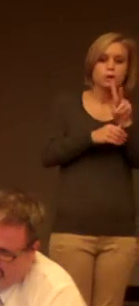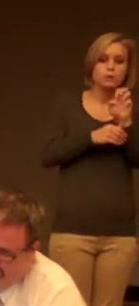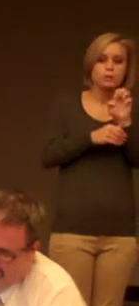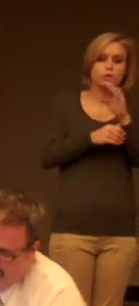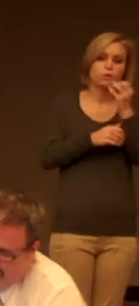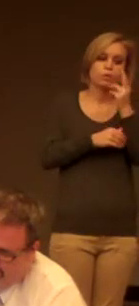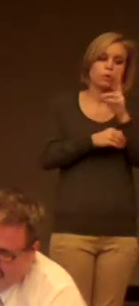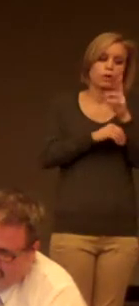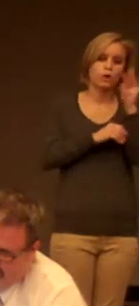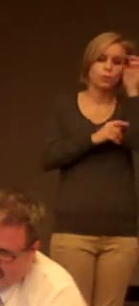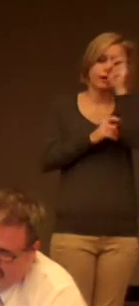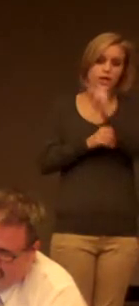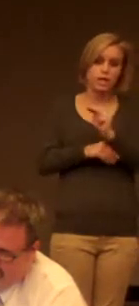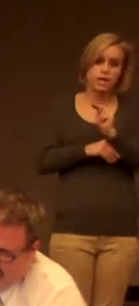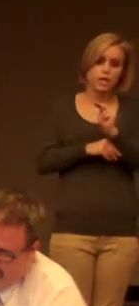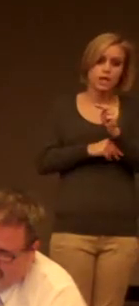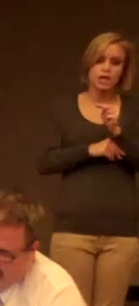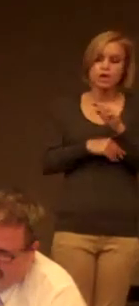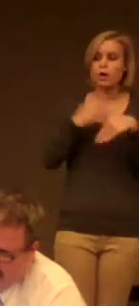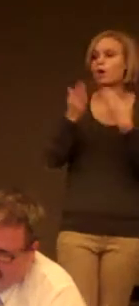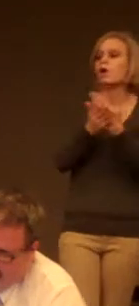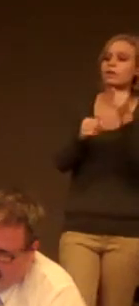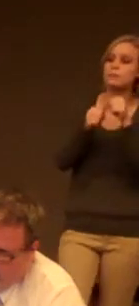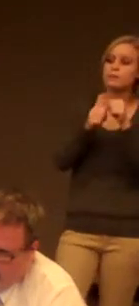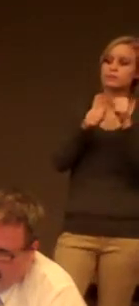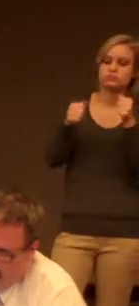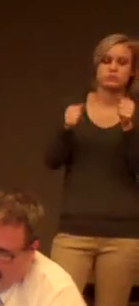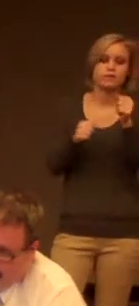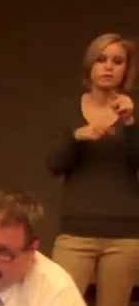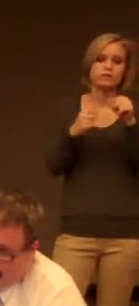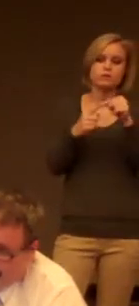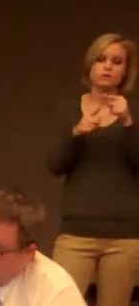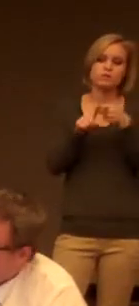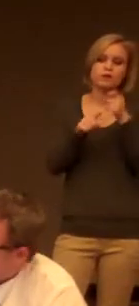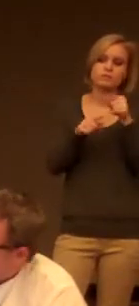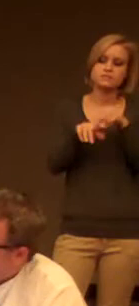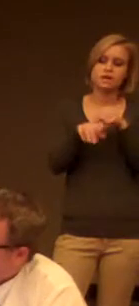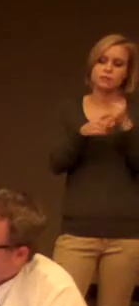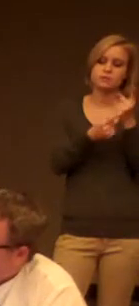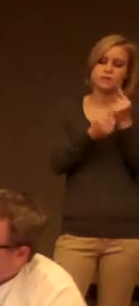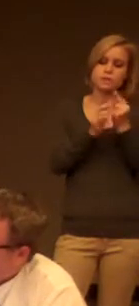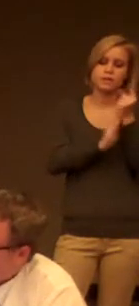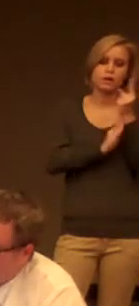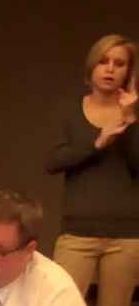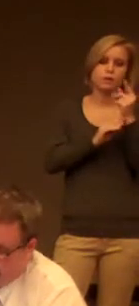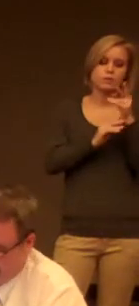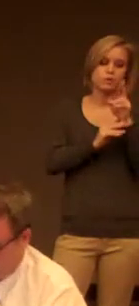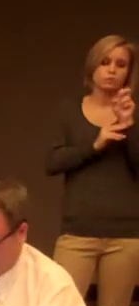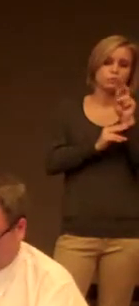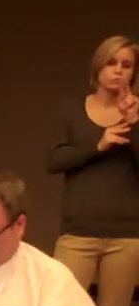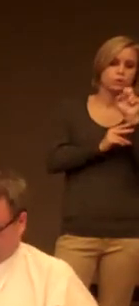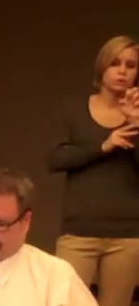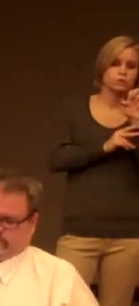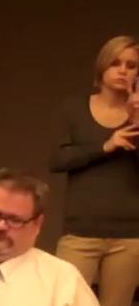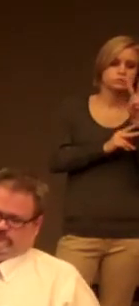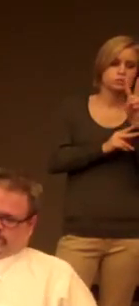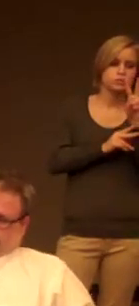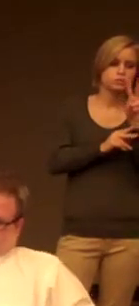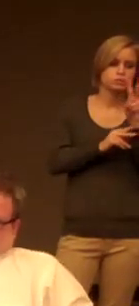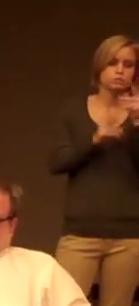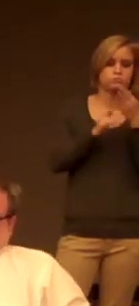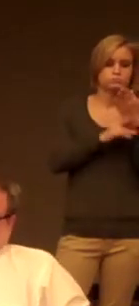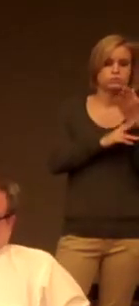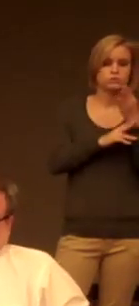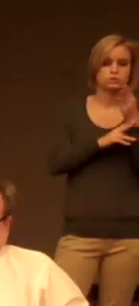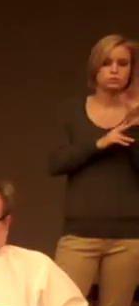One of my earliest memories of driving is the time I was coming up Route 2 through Weirton. It's 2 o'clock